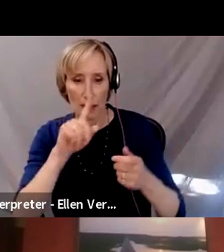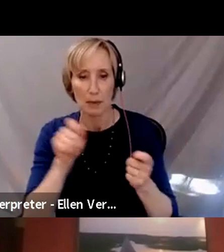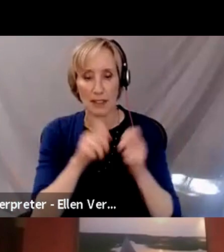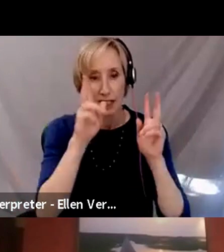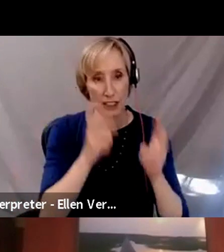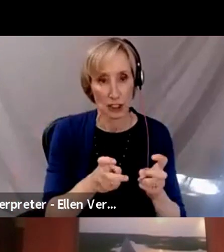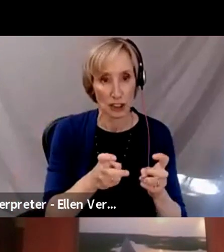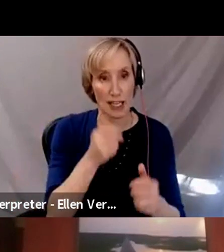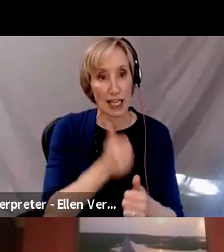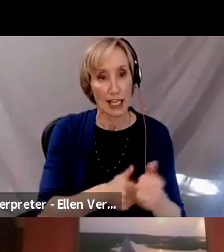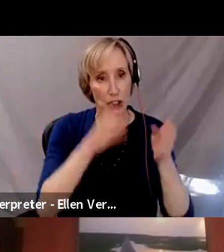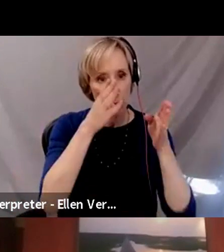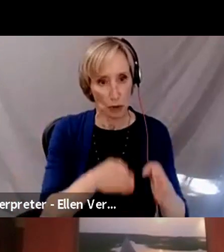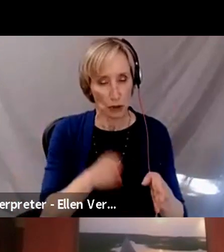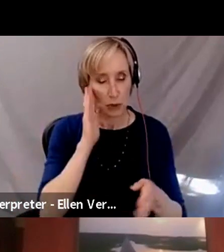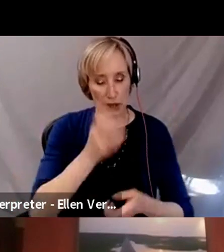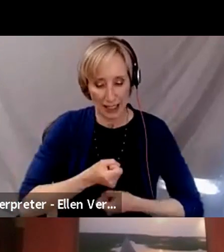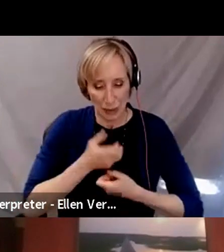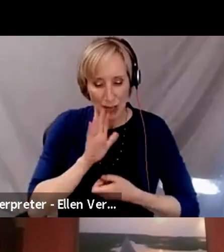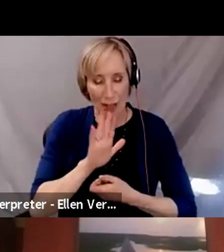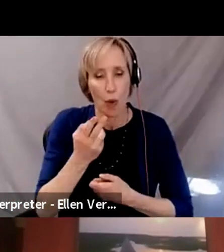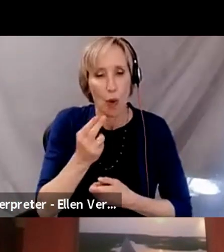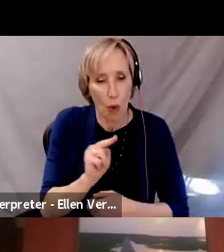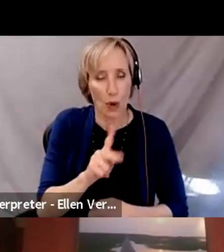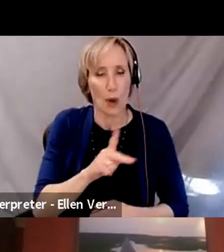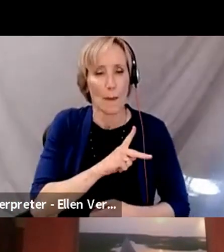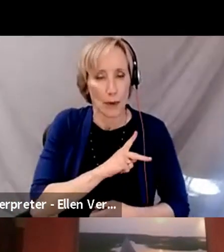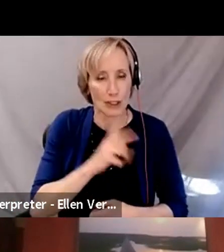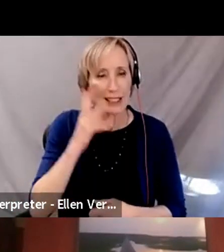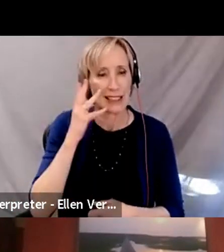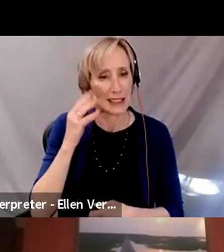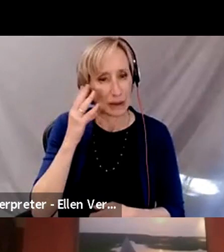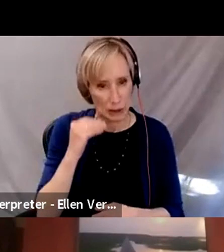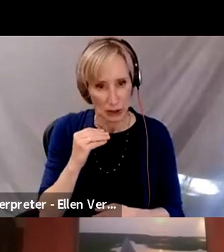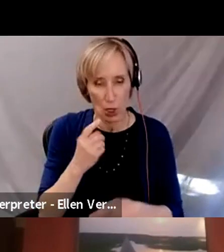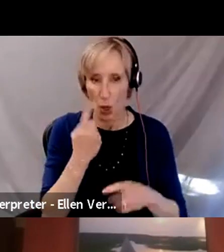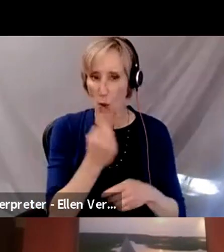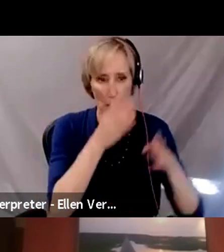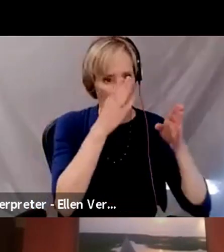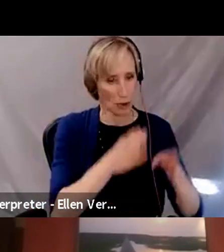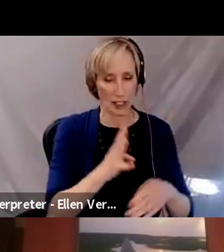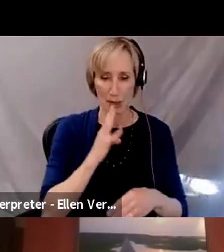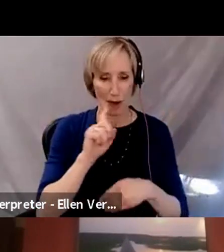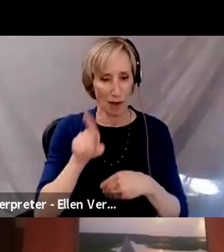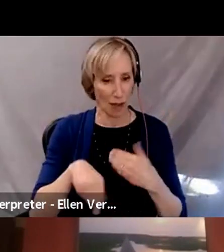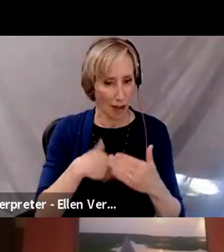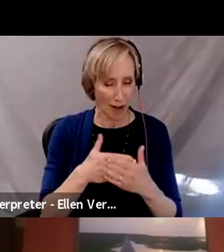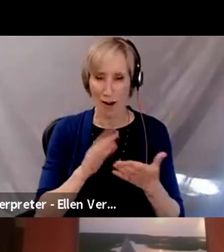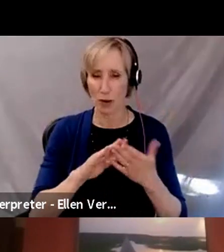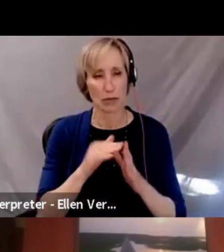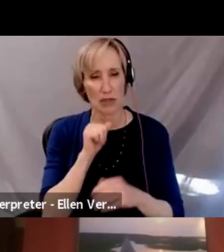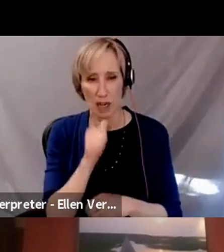own experience, and we're not asking any one person to speak for an entire community, nor are we putting forth